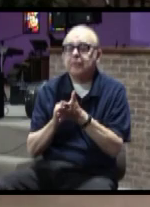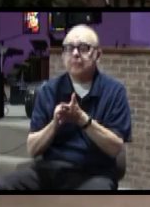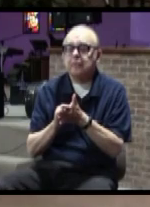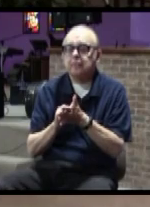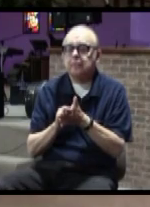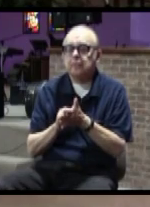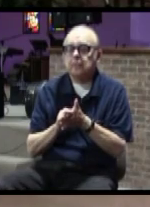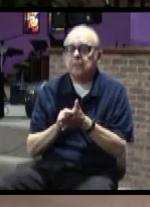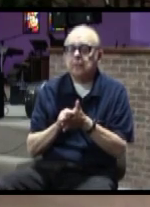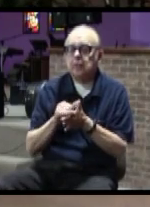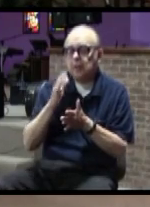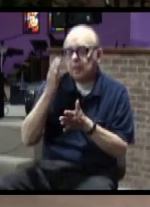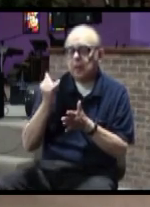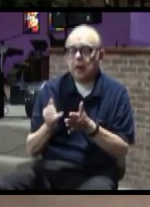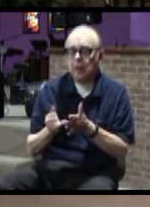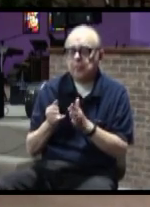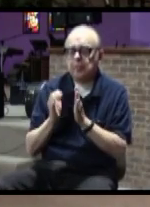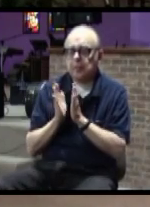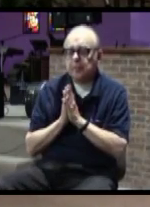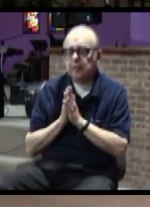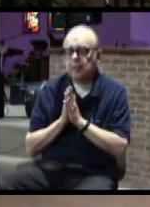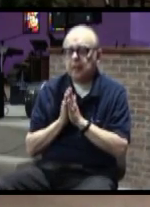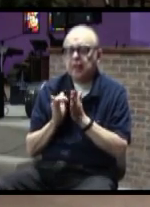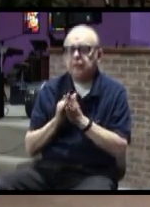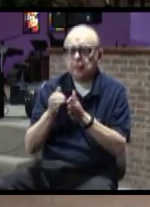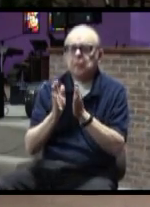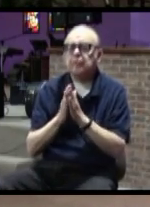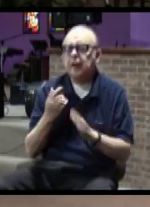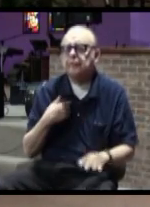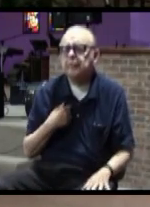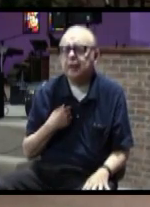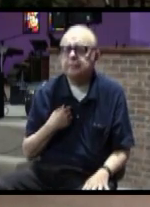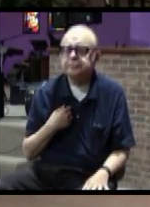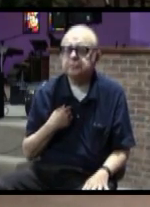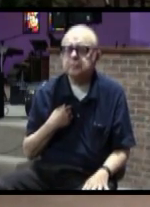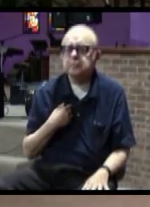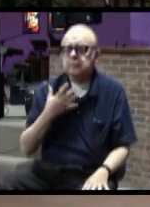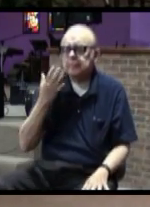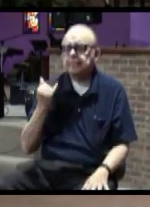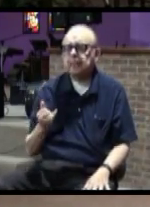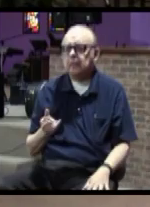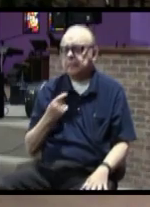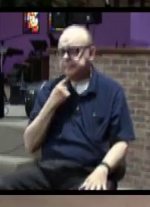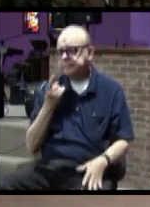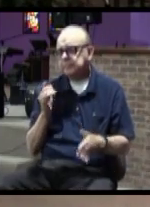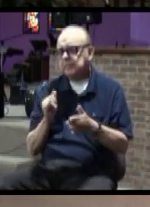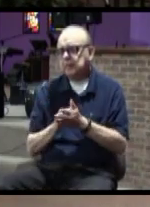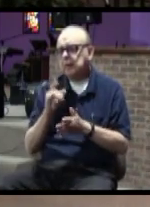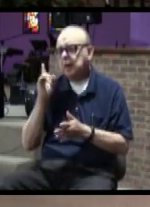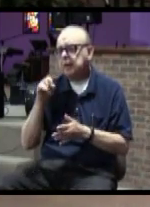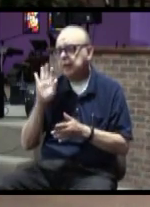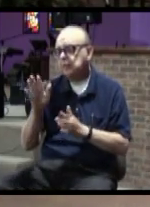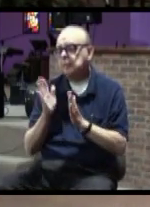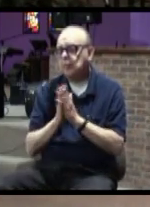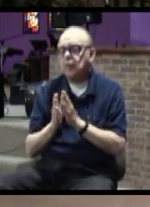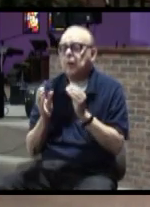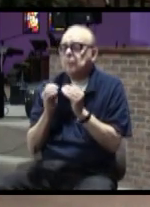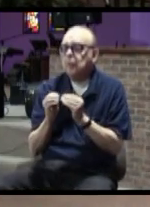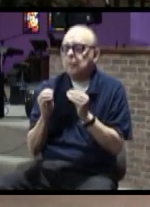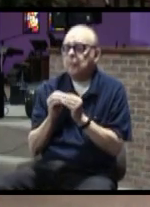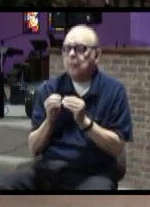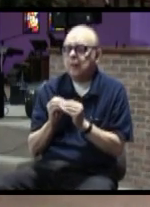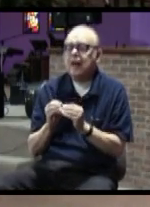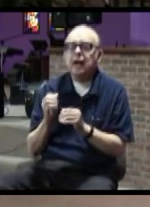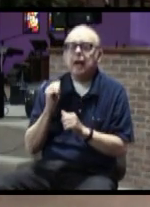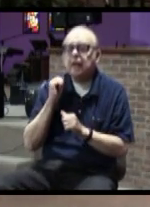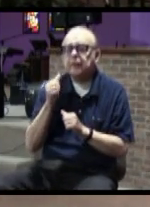that. That's why I hope and pray that you're praying for me. Because I'm telling you, I need